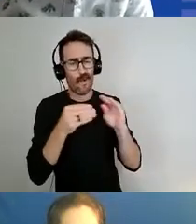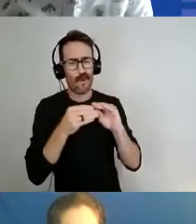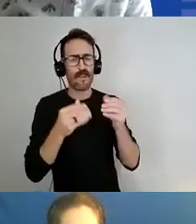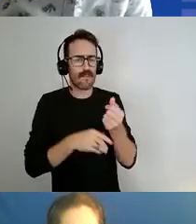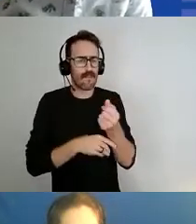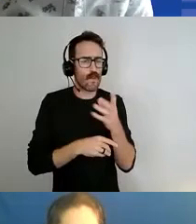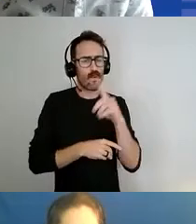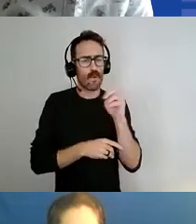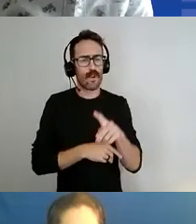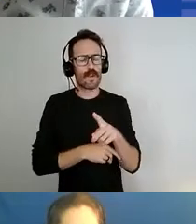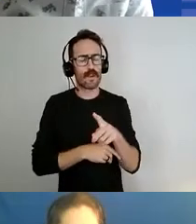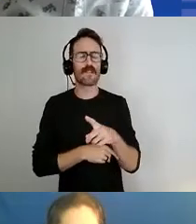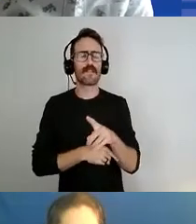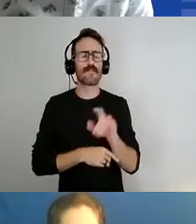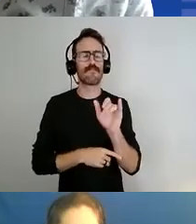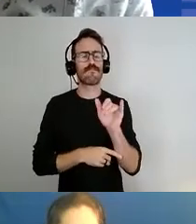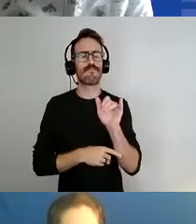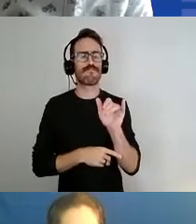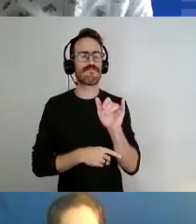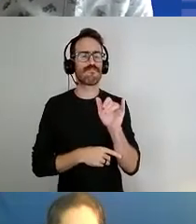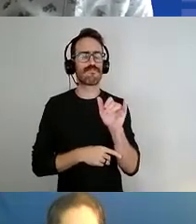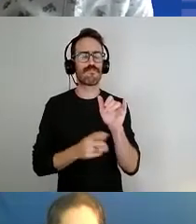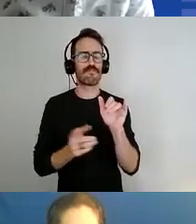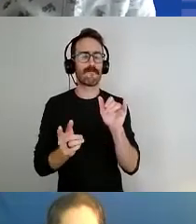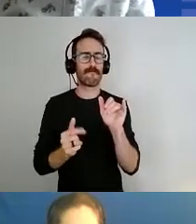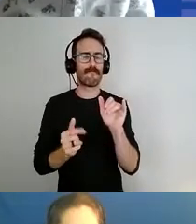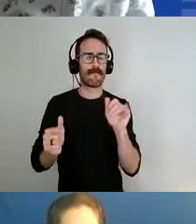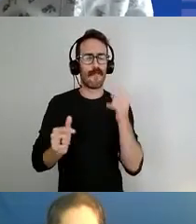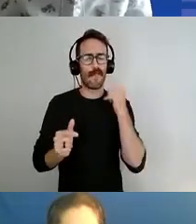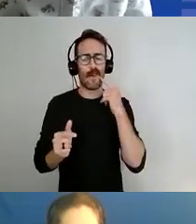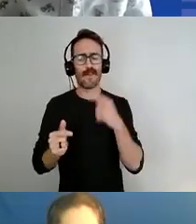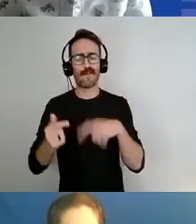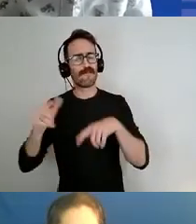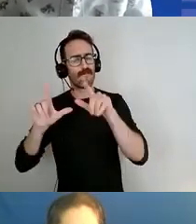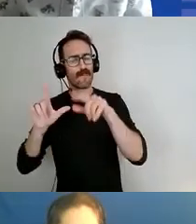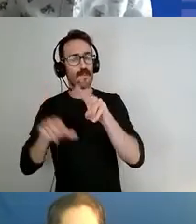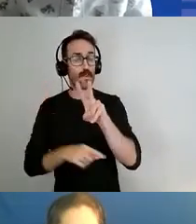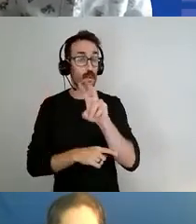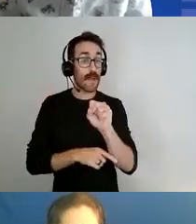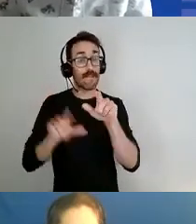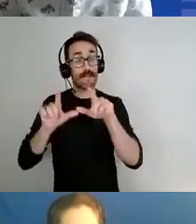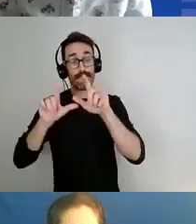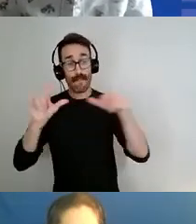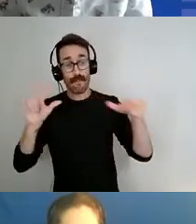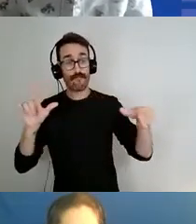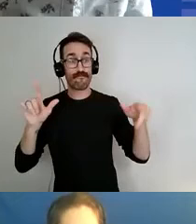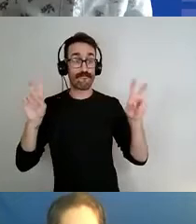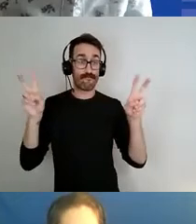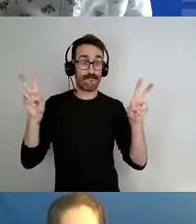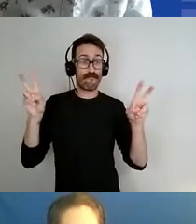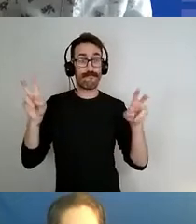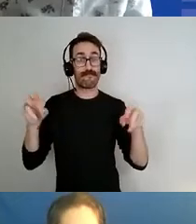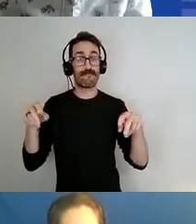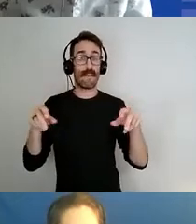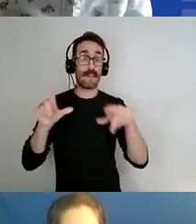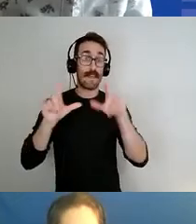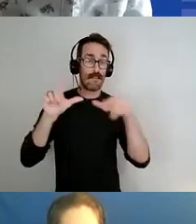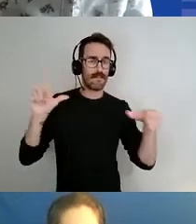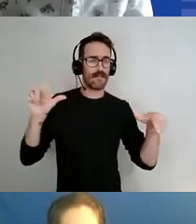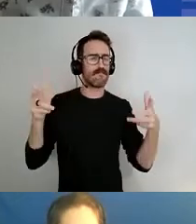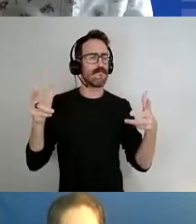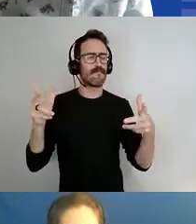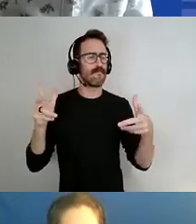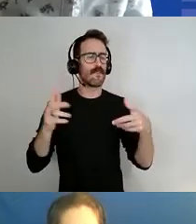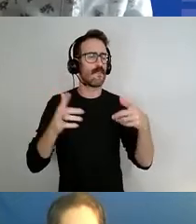of what is 2S quote 2S LGBTQI about